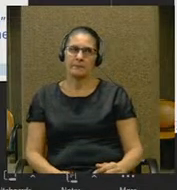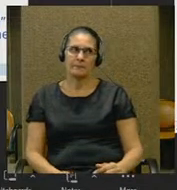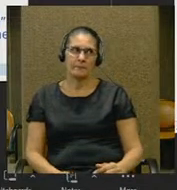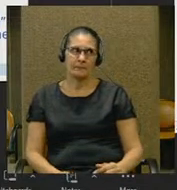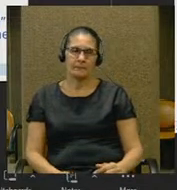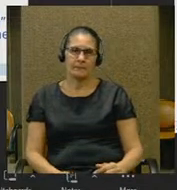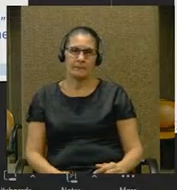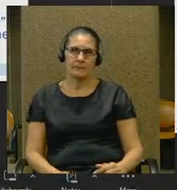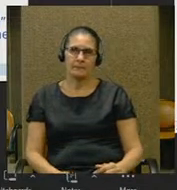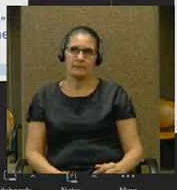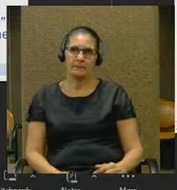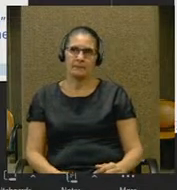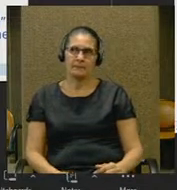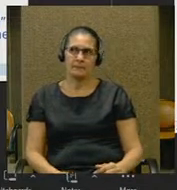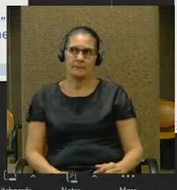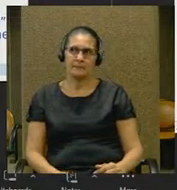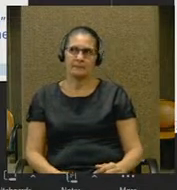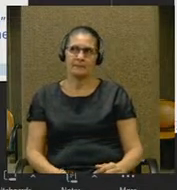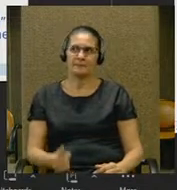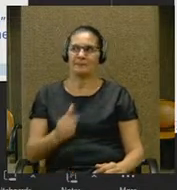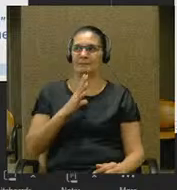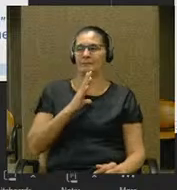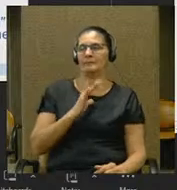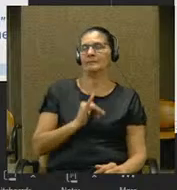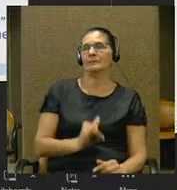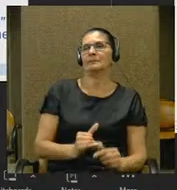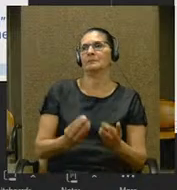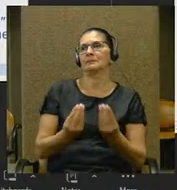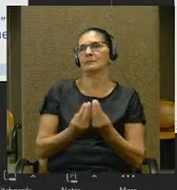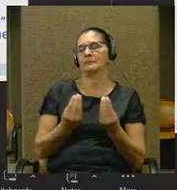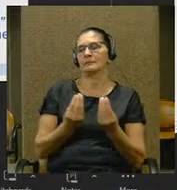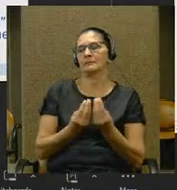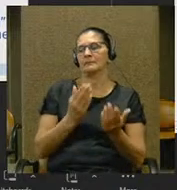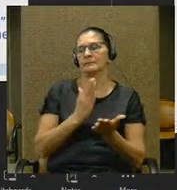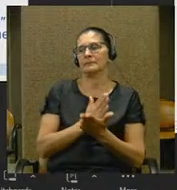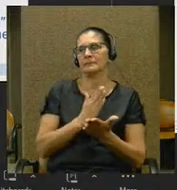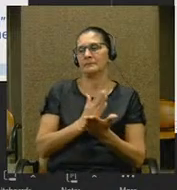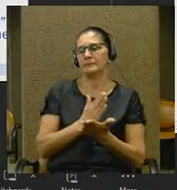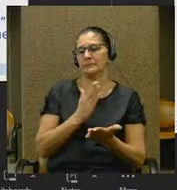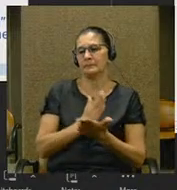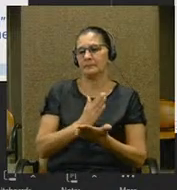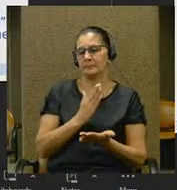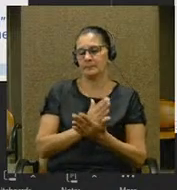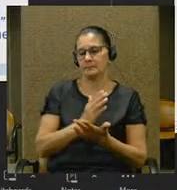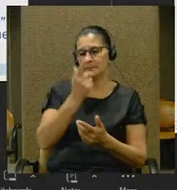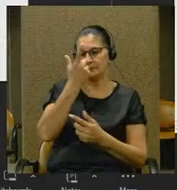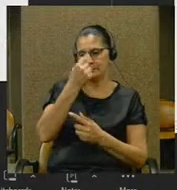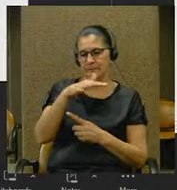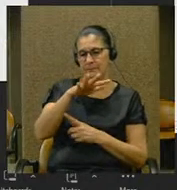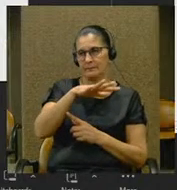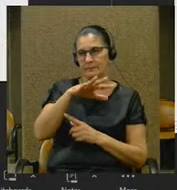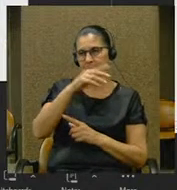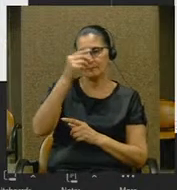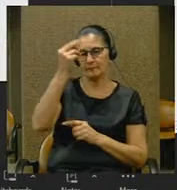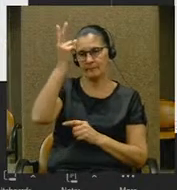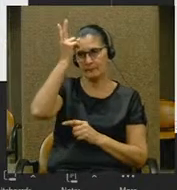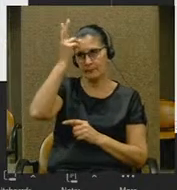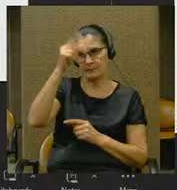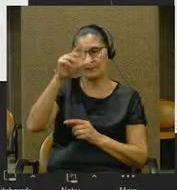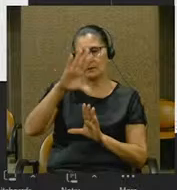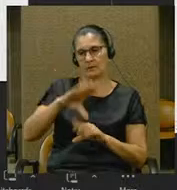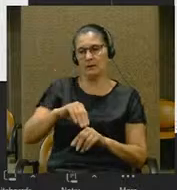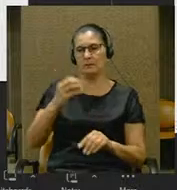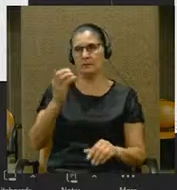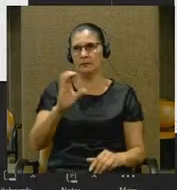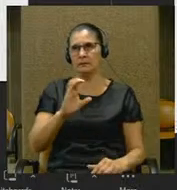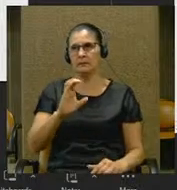rights holders from other places in Canada also come to BC to call these lands their home. We have